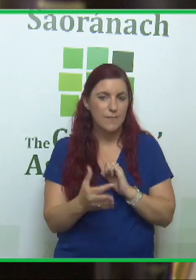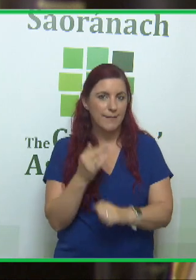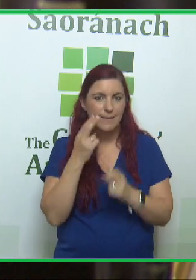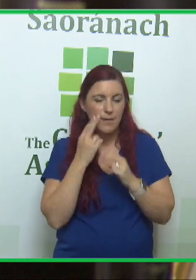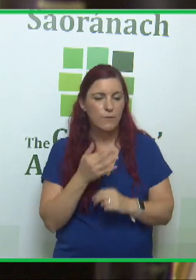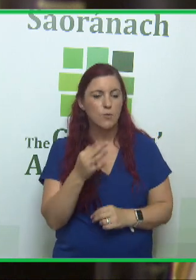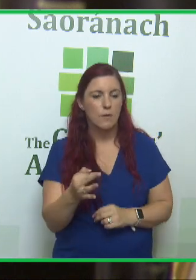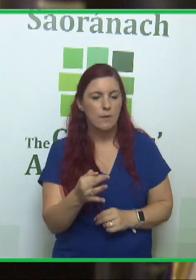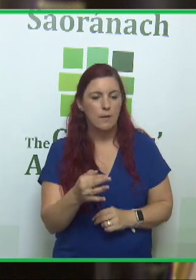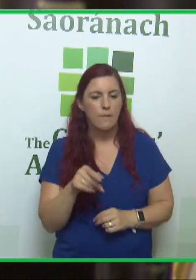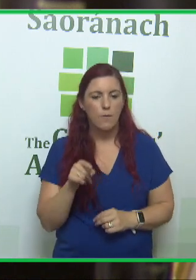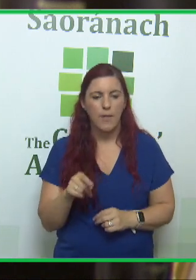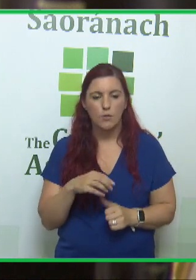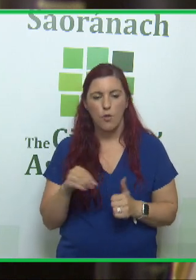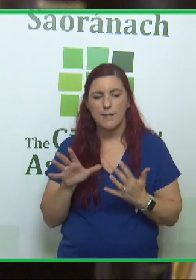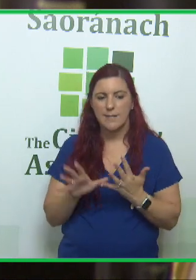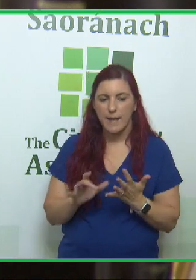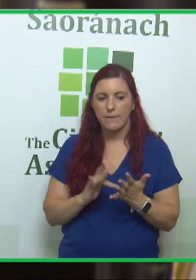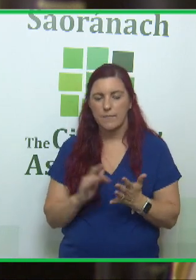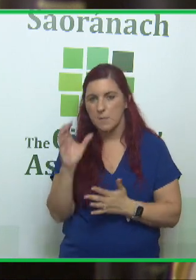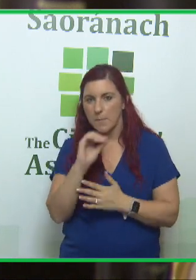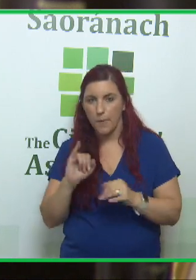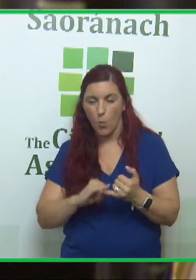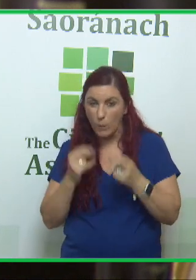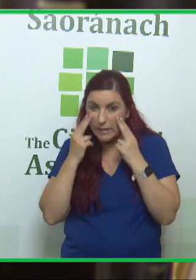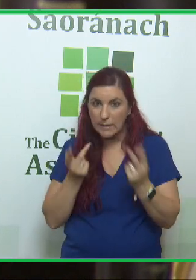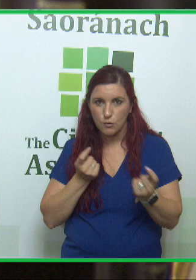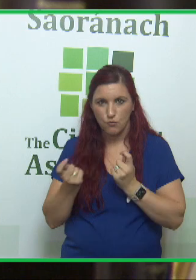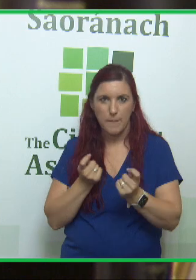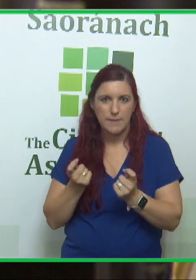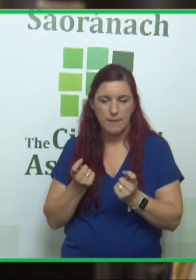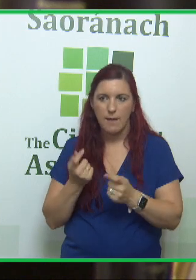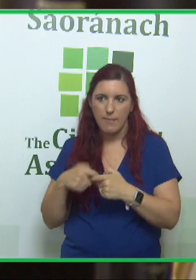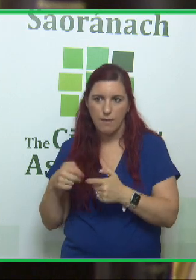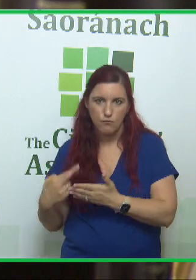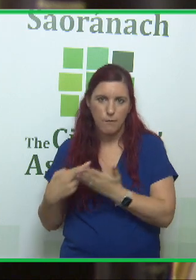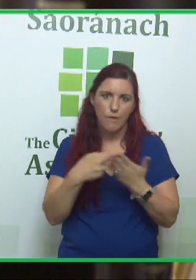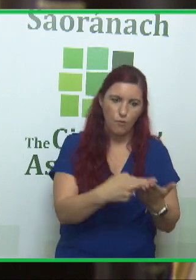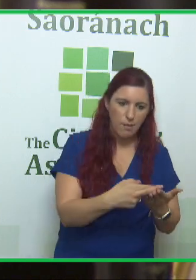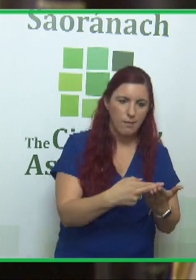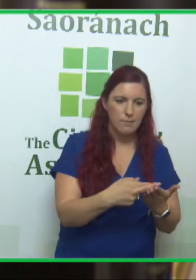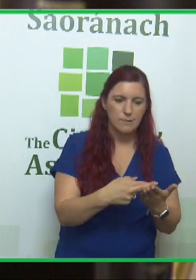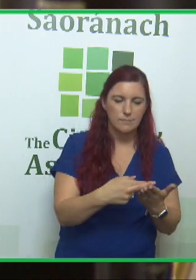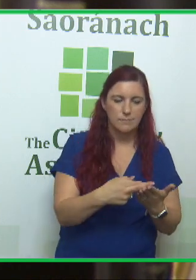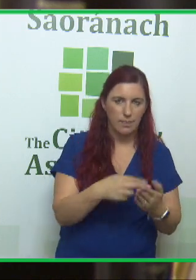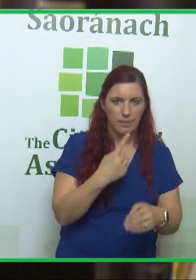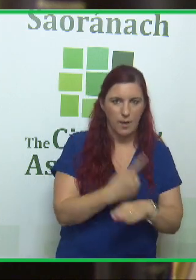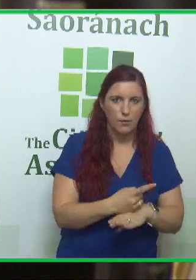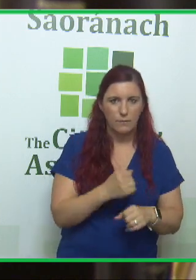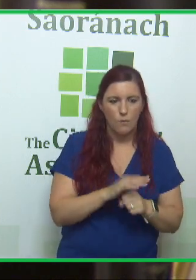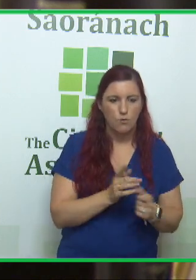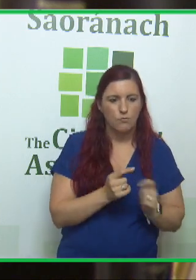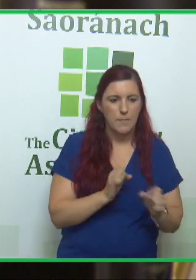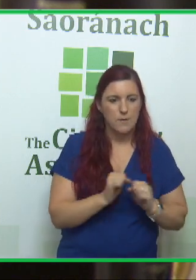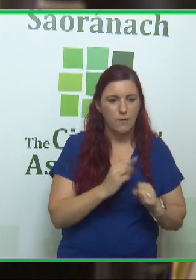For that 10% or maybe 10 to 15% of people who need treatment, then we need to have referral pathways put in place into treatment services so that they